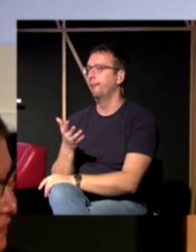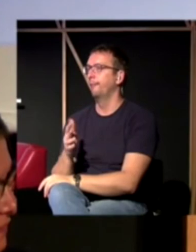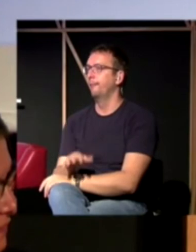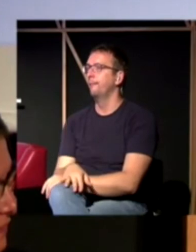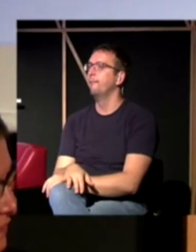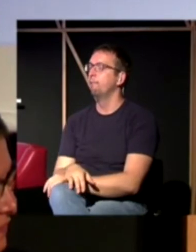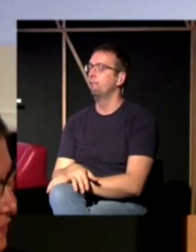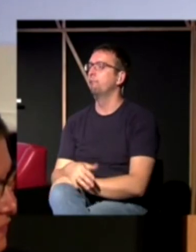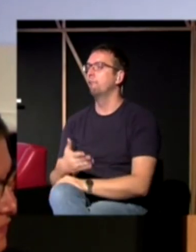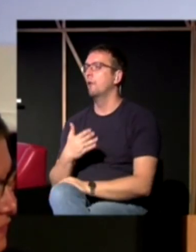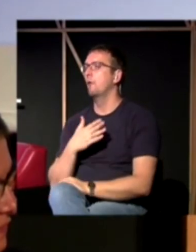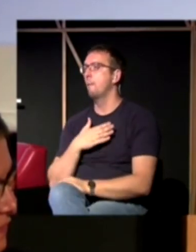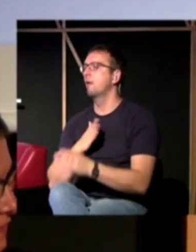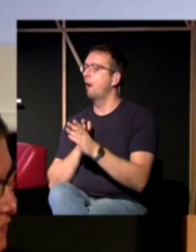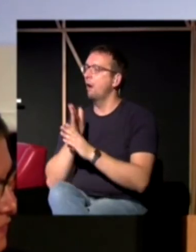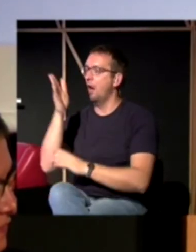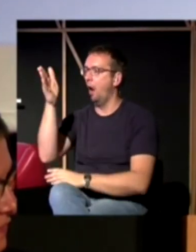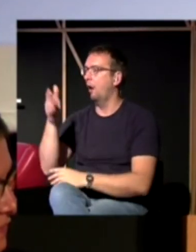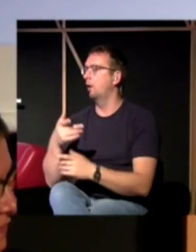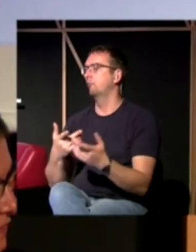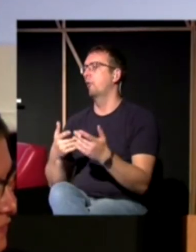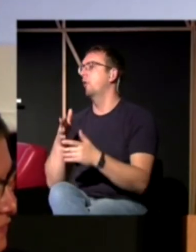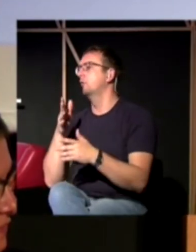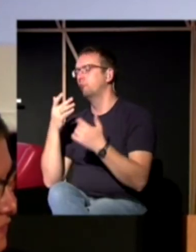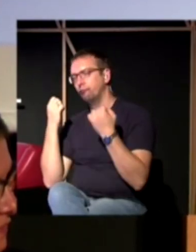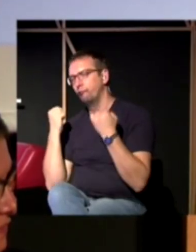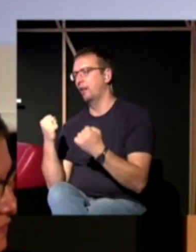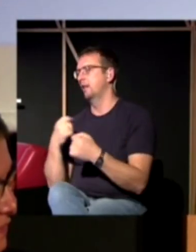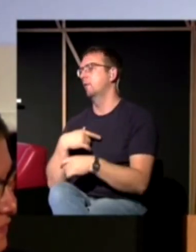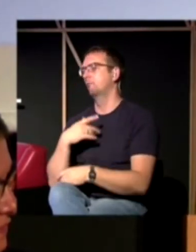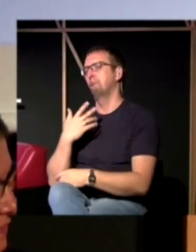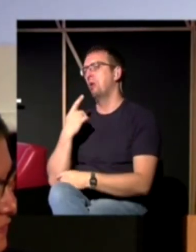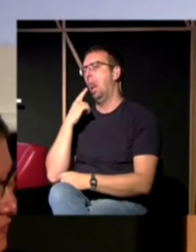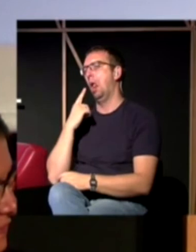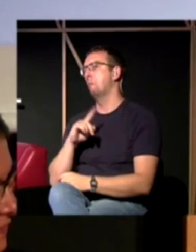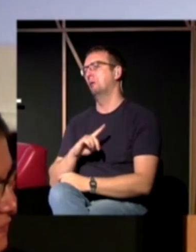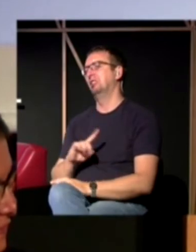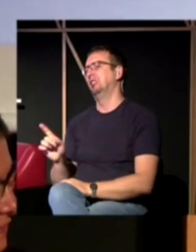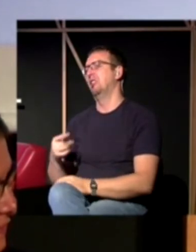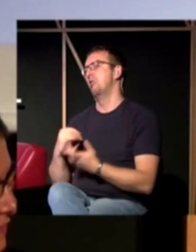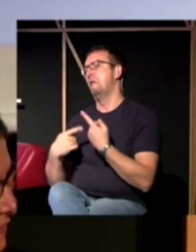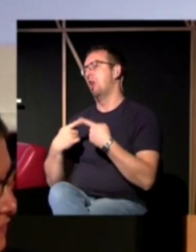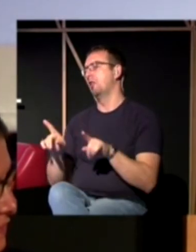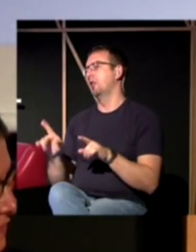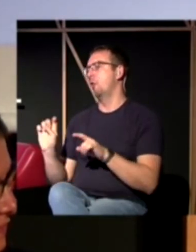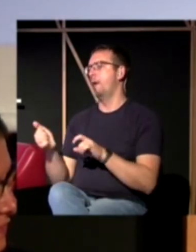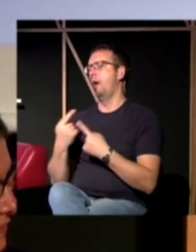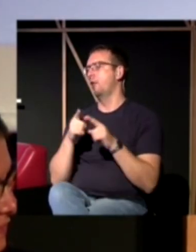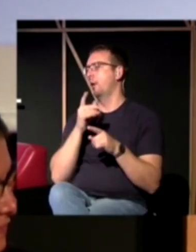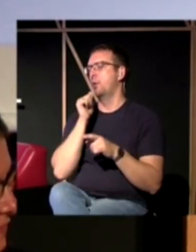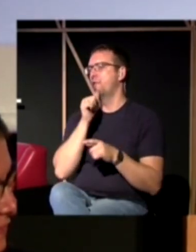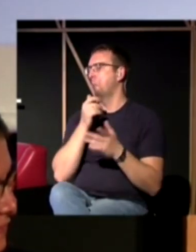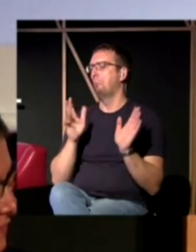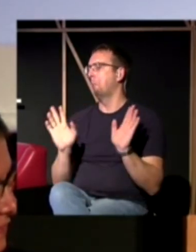backwards and just provide a commentary you can have anywhere. And I think the